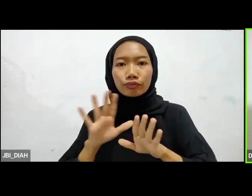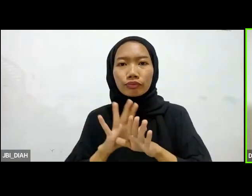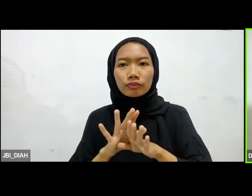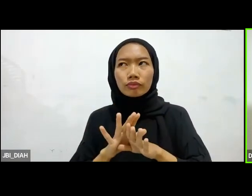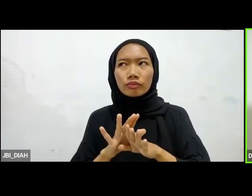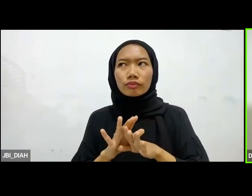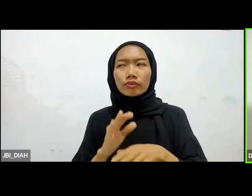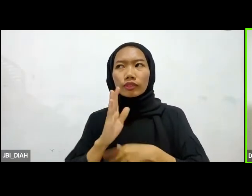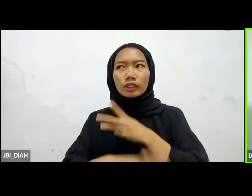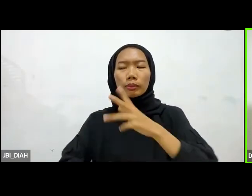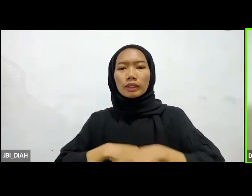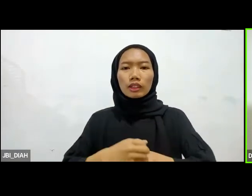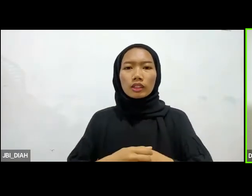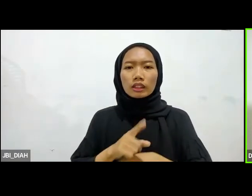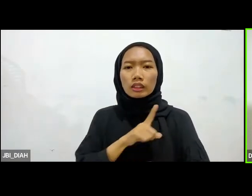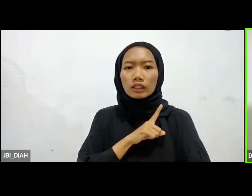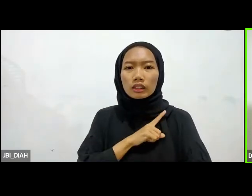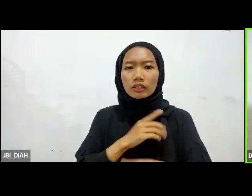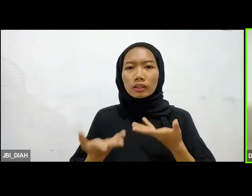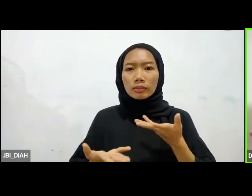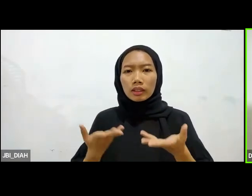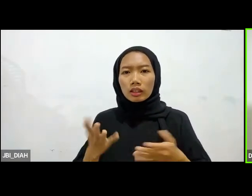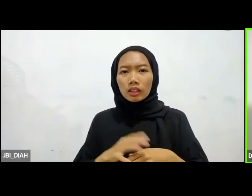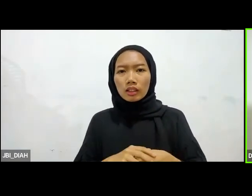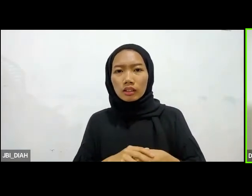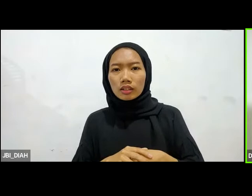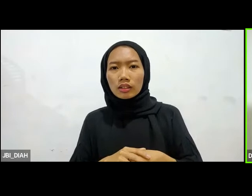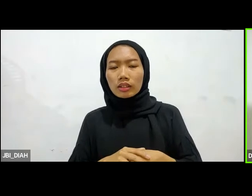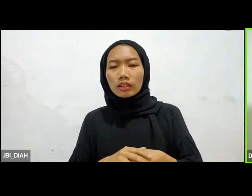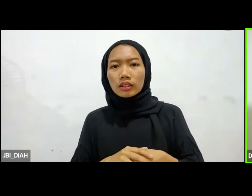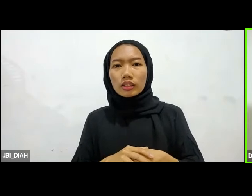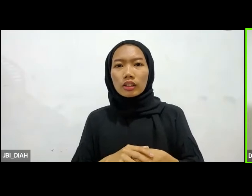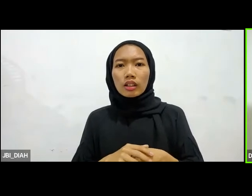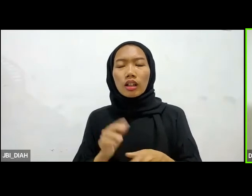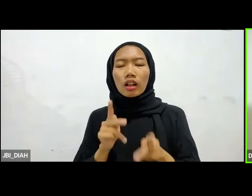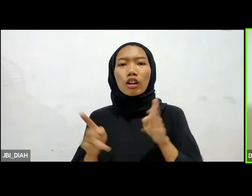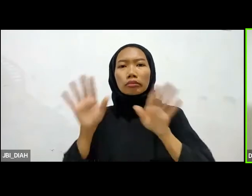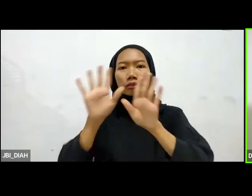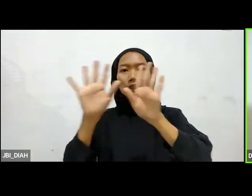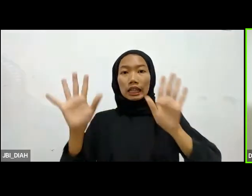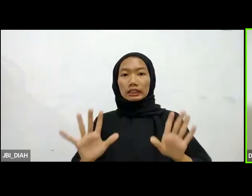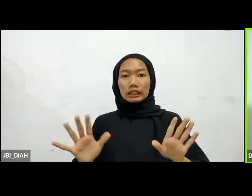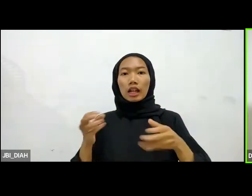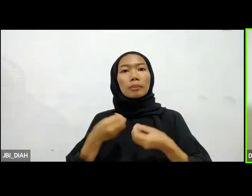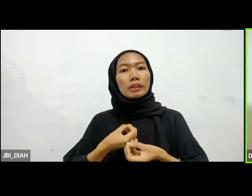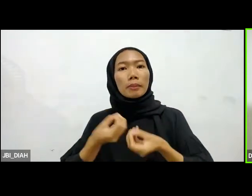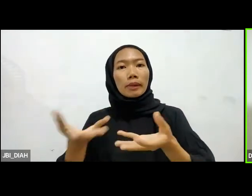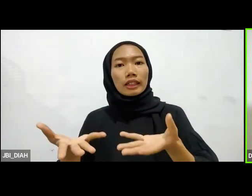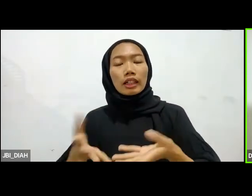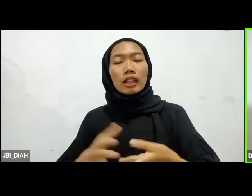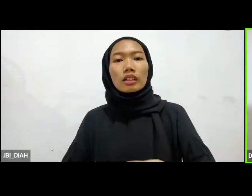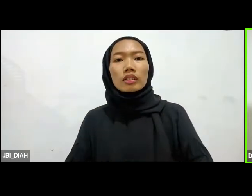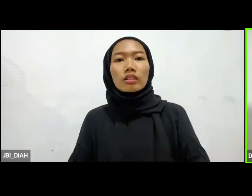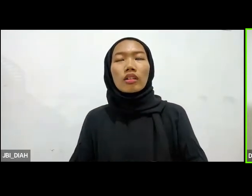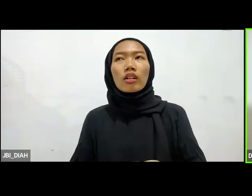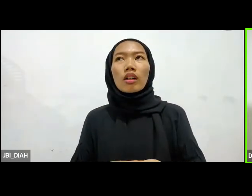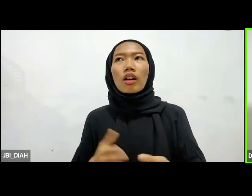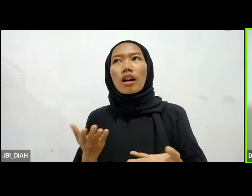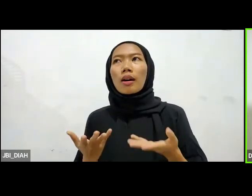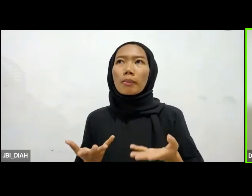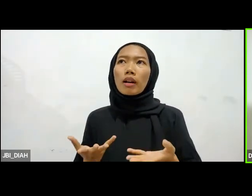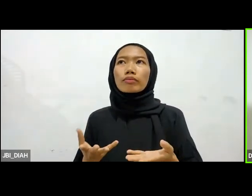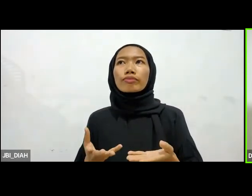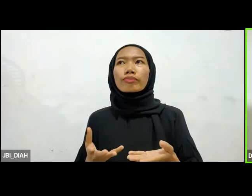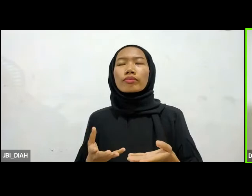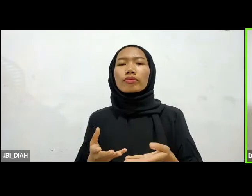improving delivery, you have to say, are we mobilizing and helping the people who